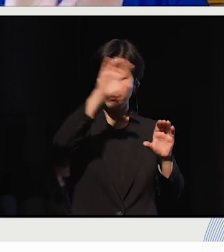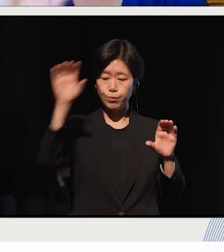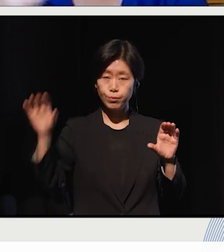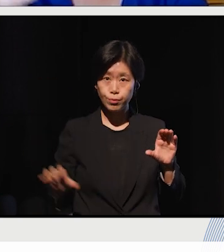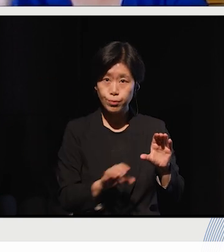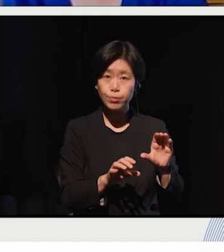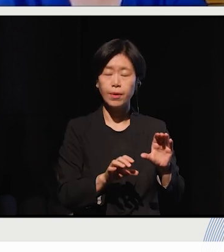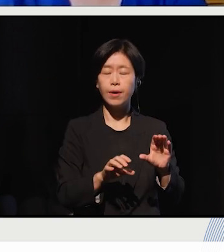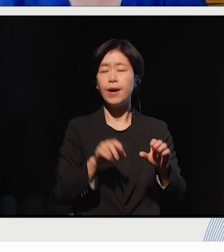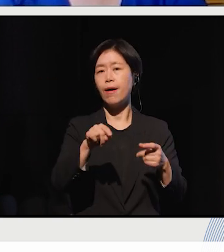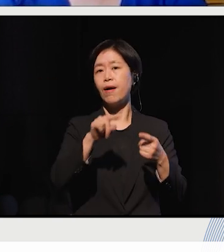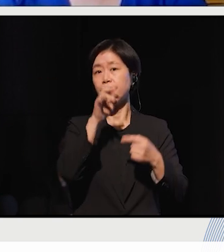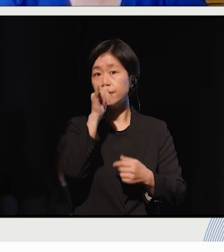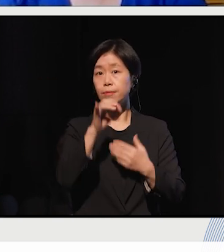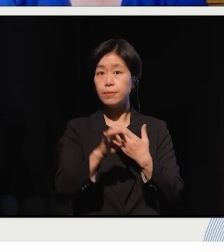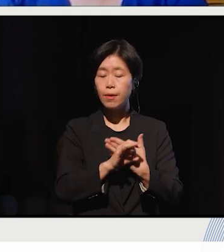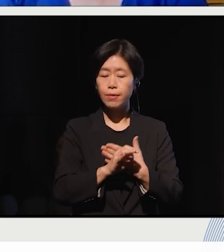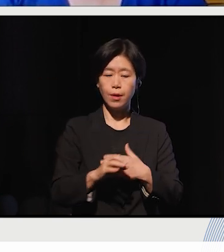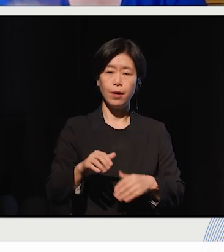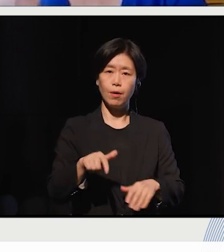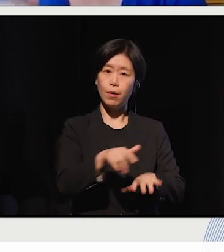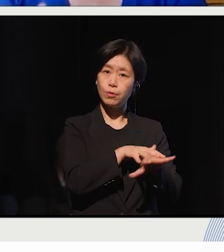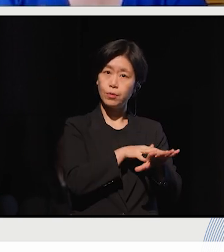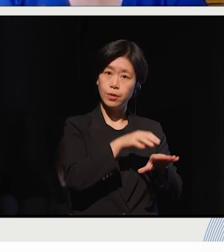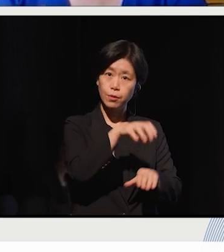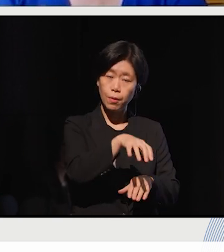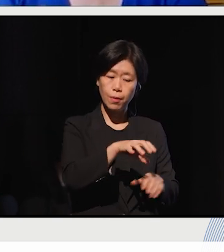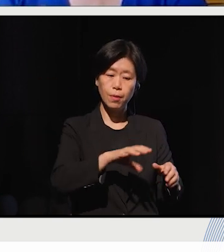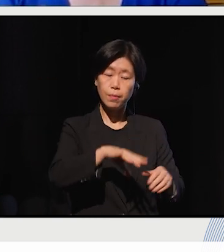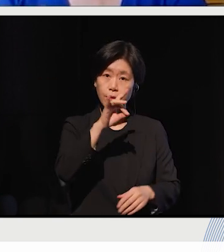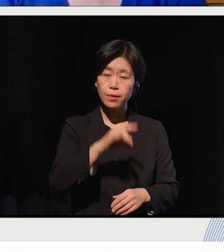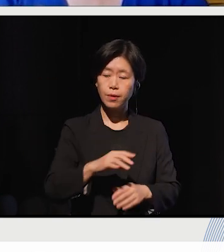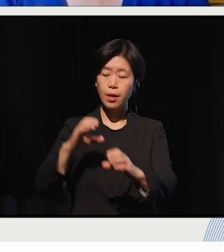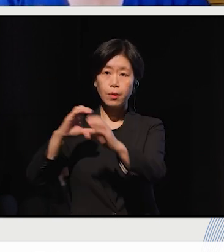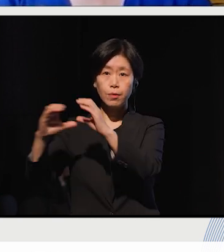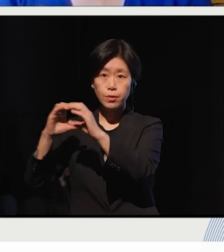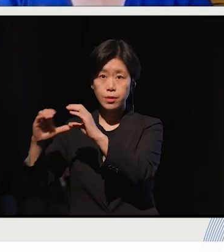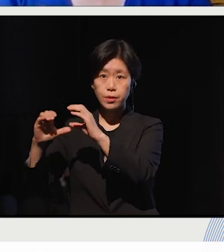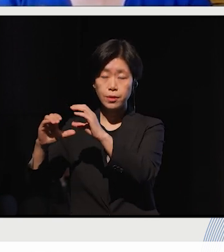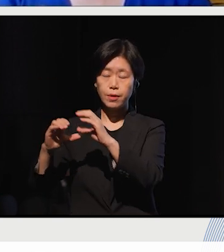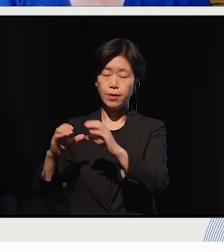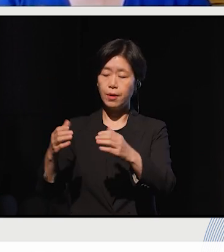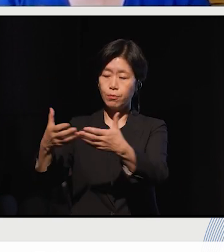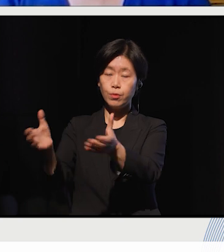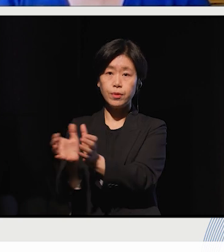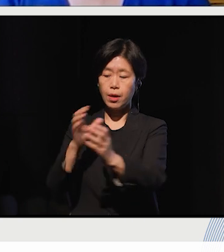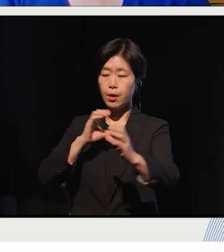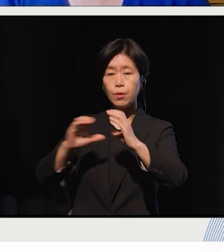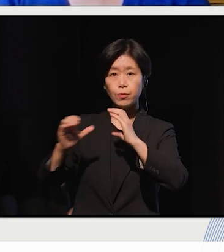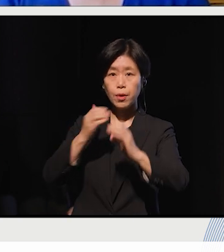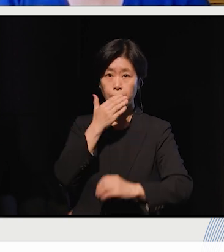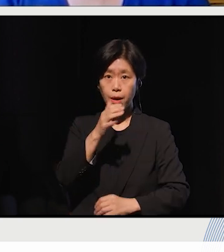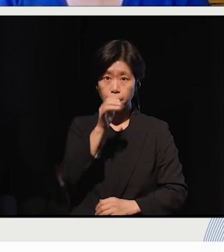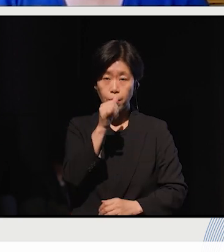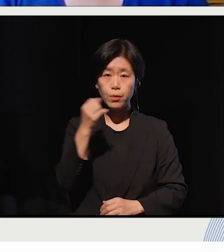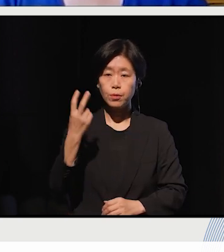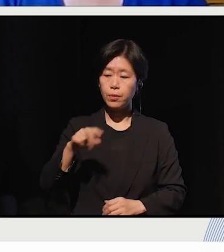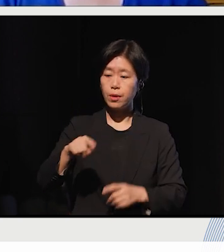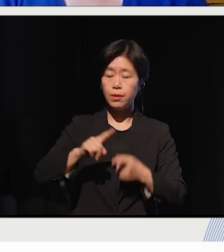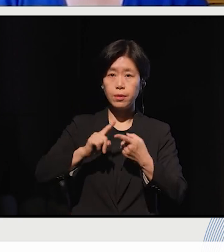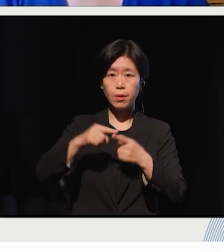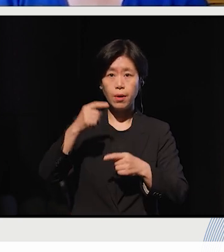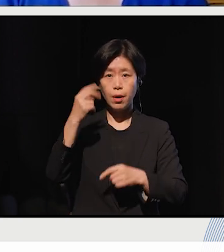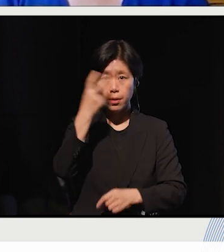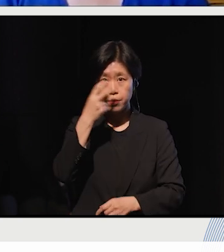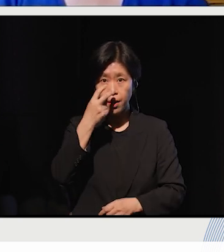organizational commitment and continues around until we end up back at the beginning where we are once again engaging with our community, assessing